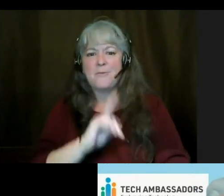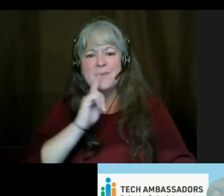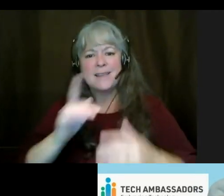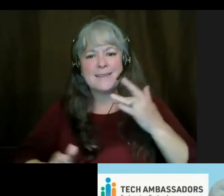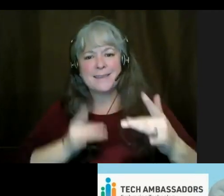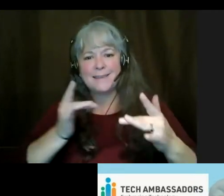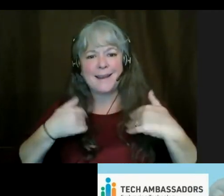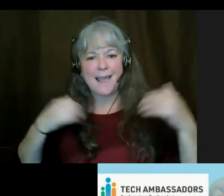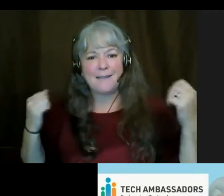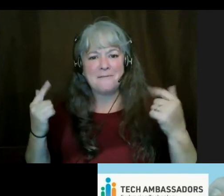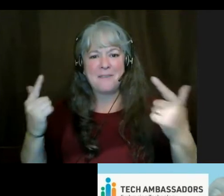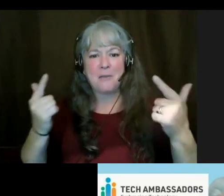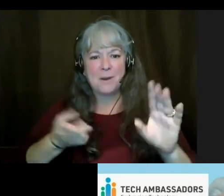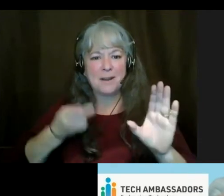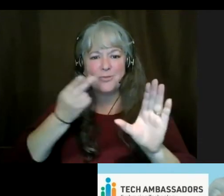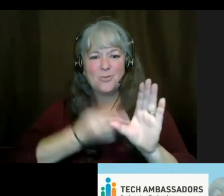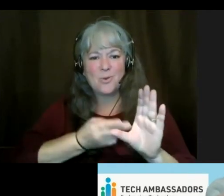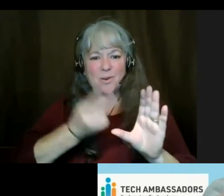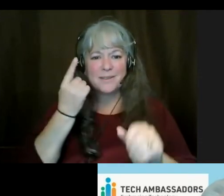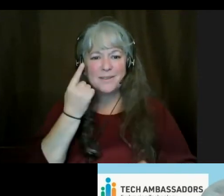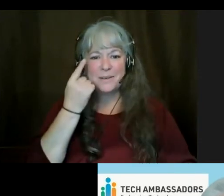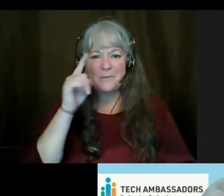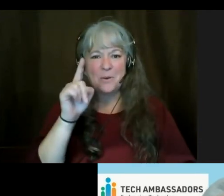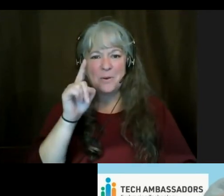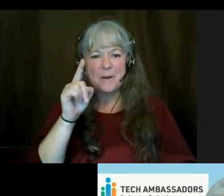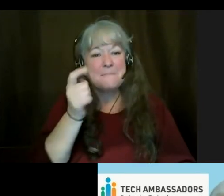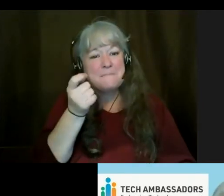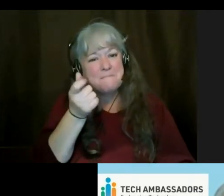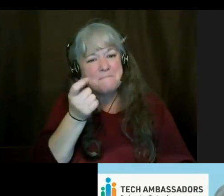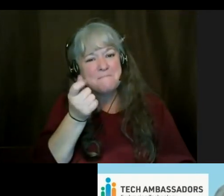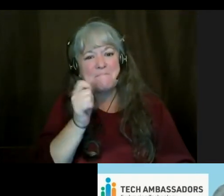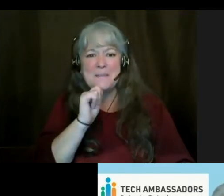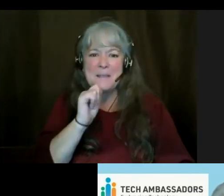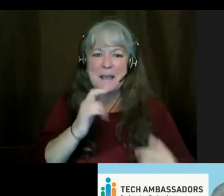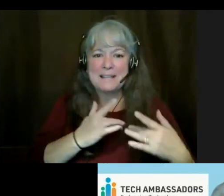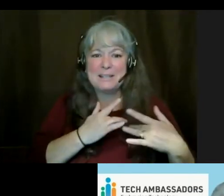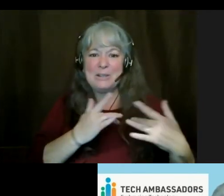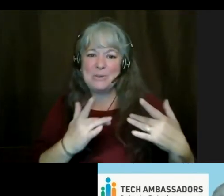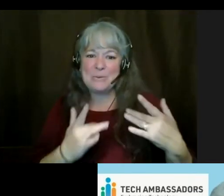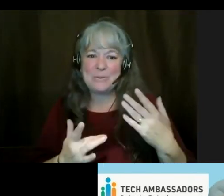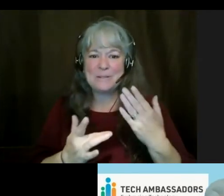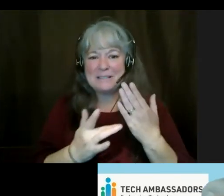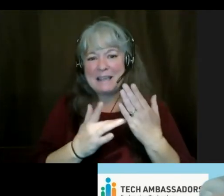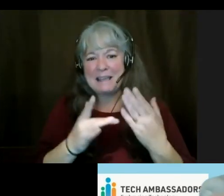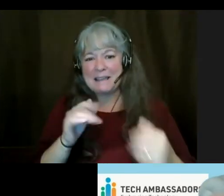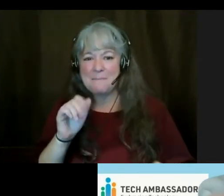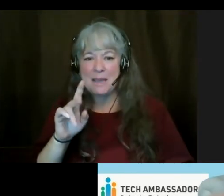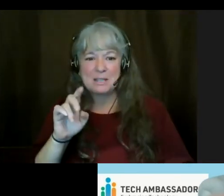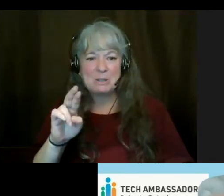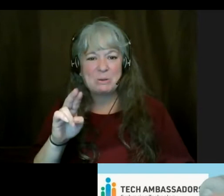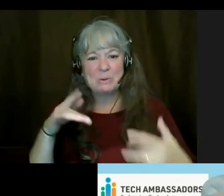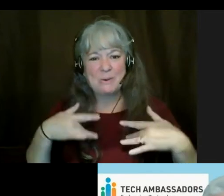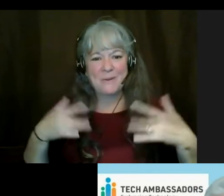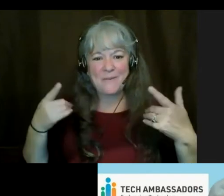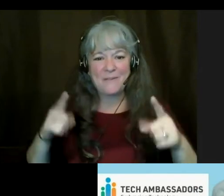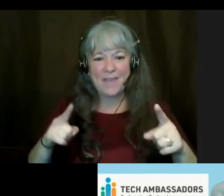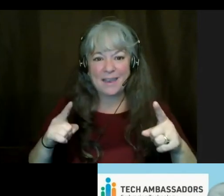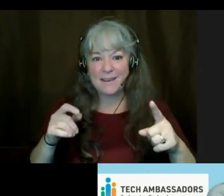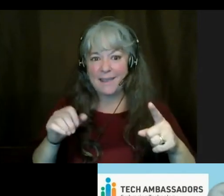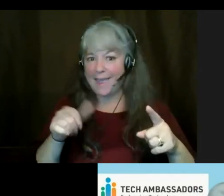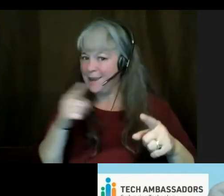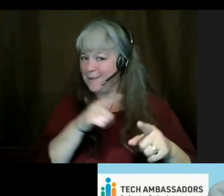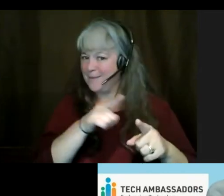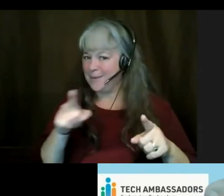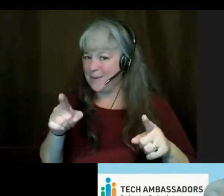to have everybody join us for a little bit of an unusual Tech Ambassador event. As any of you know who have